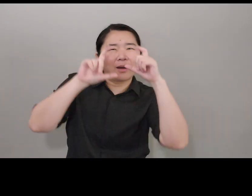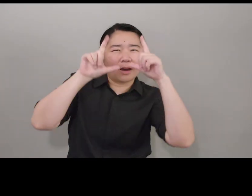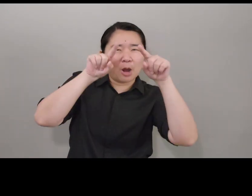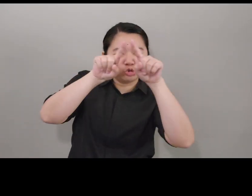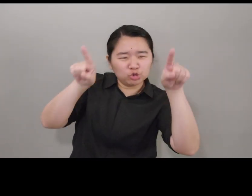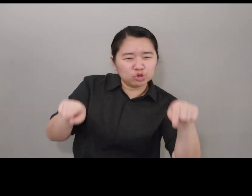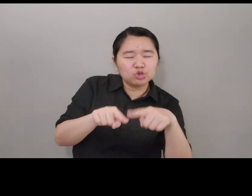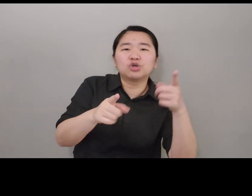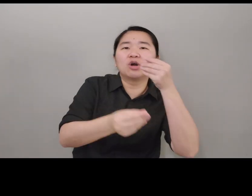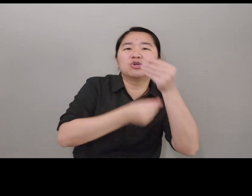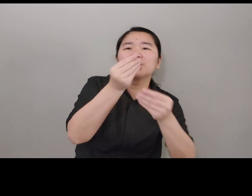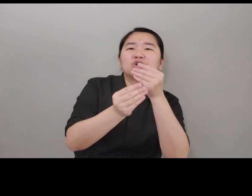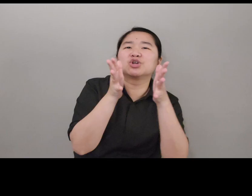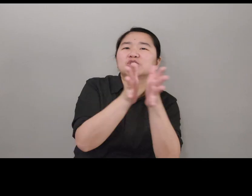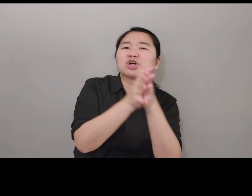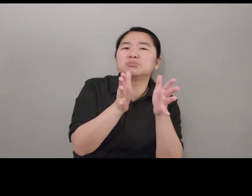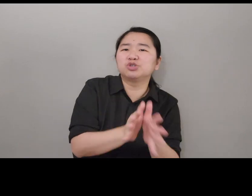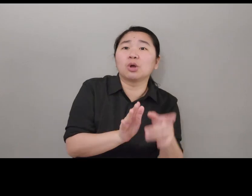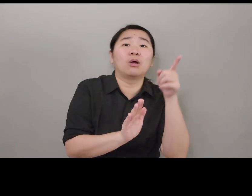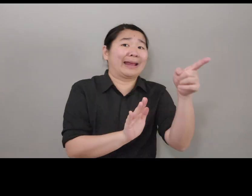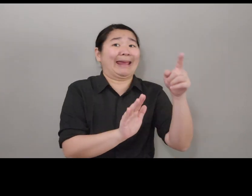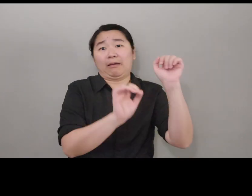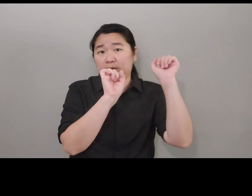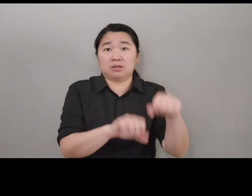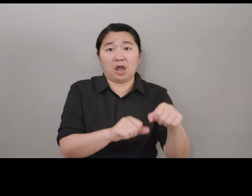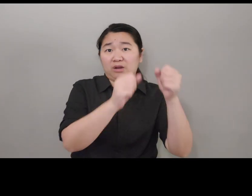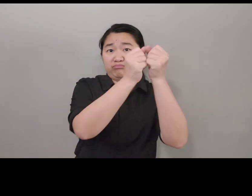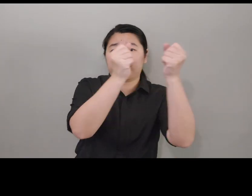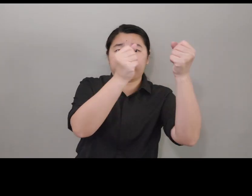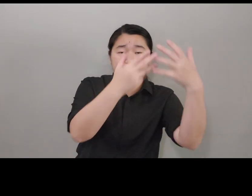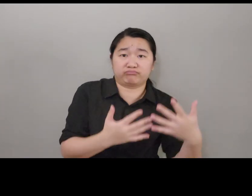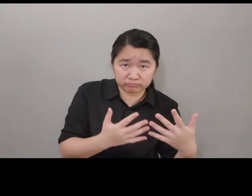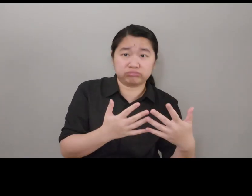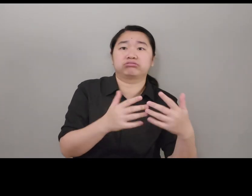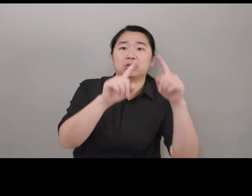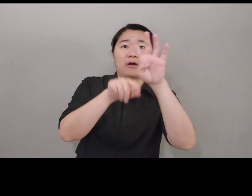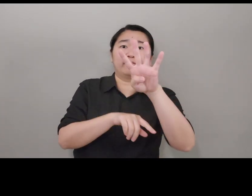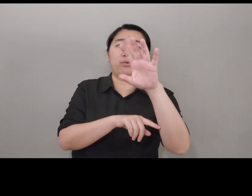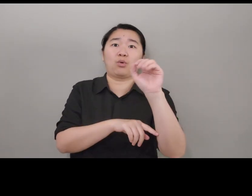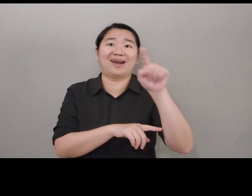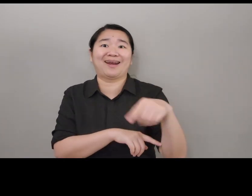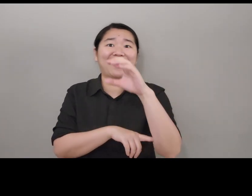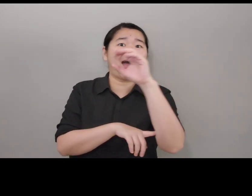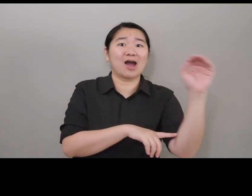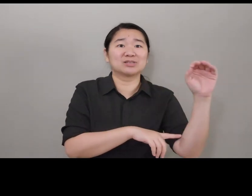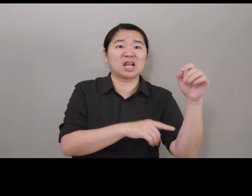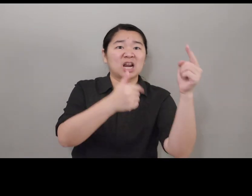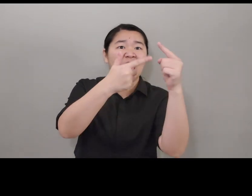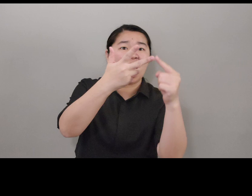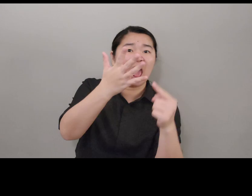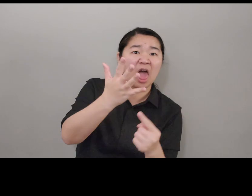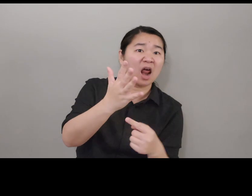look at 40,000 of those issues? So how do you make AI effective enough to look at that, to be able